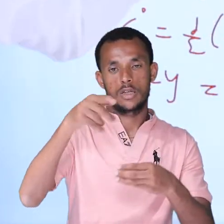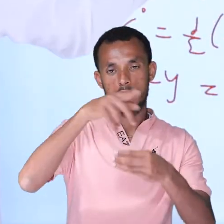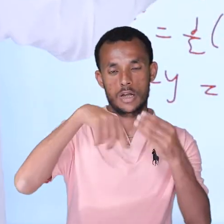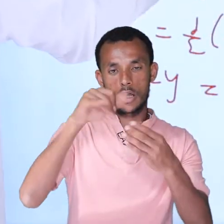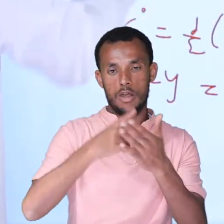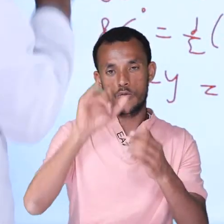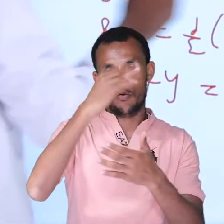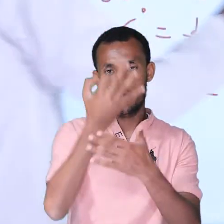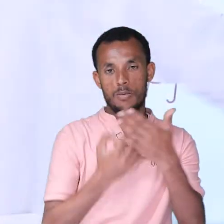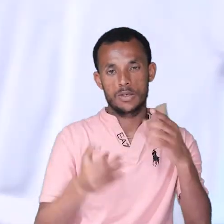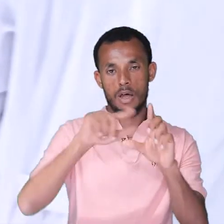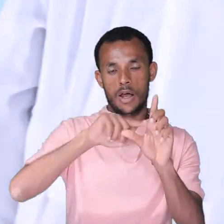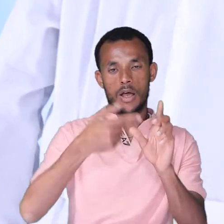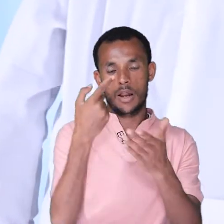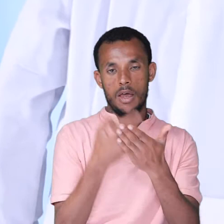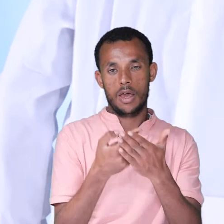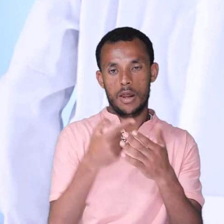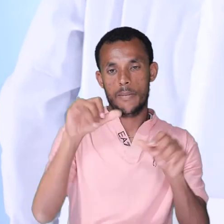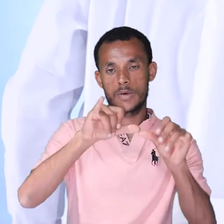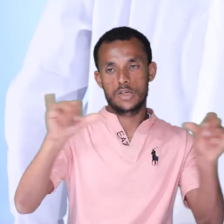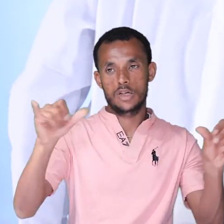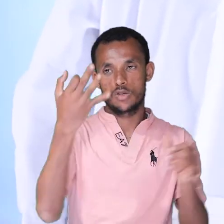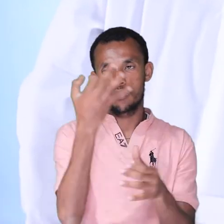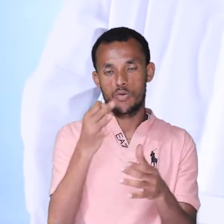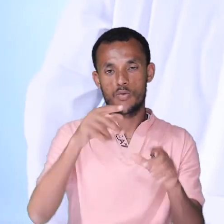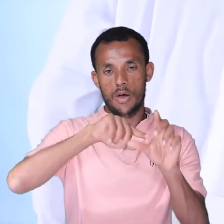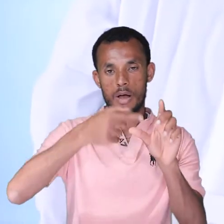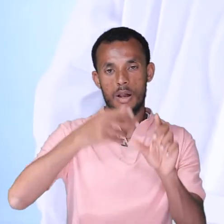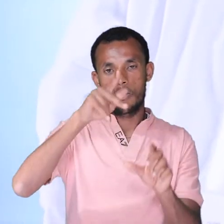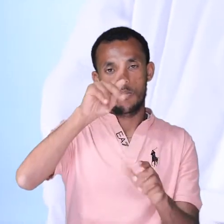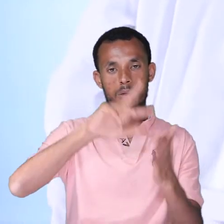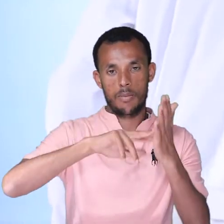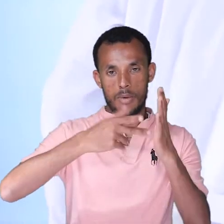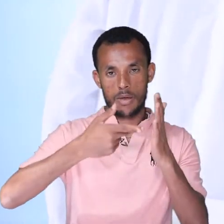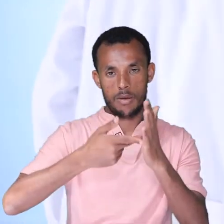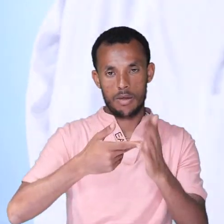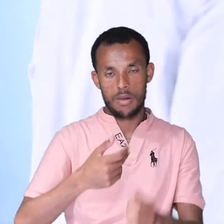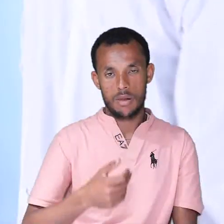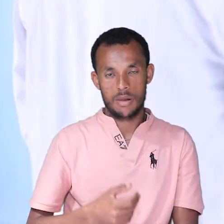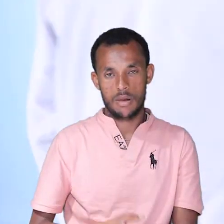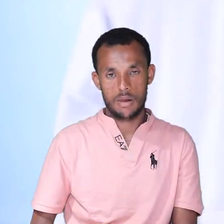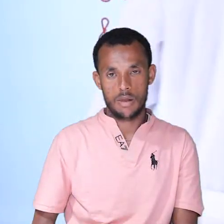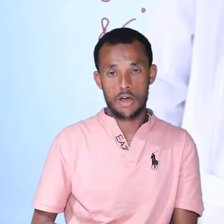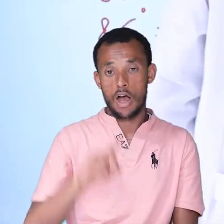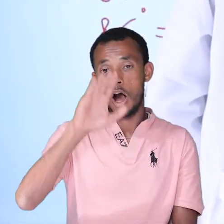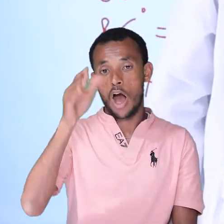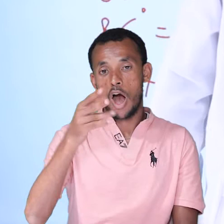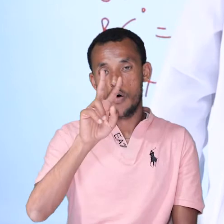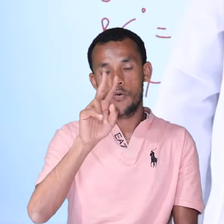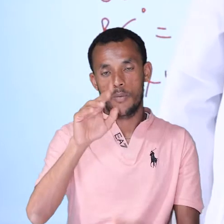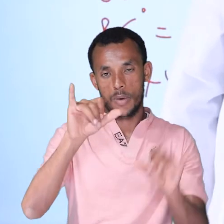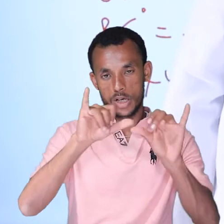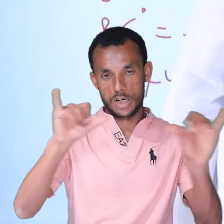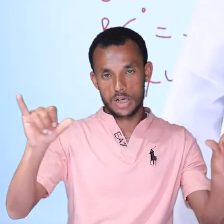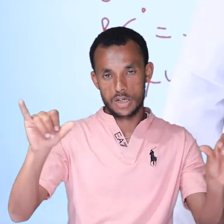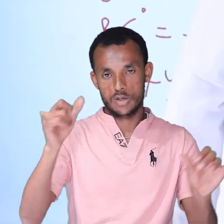it forms an angle here. Measures of angle P mean half of measures